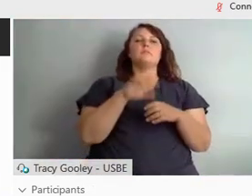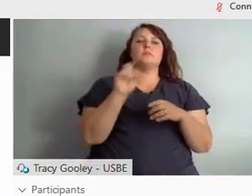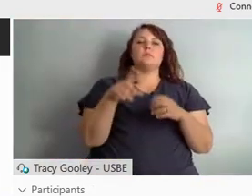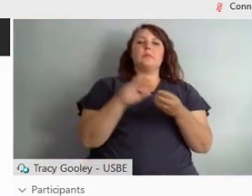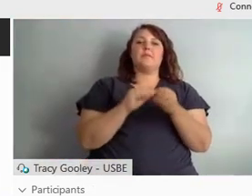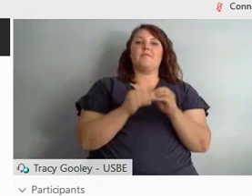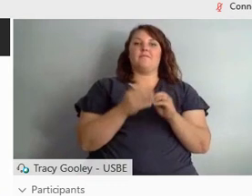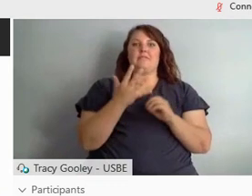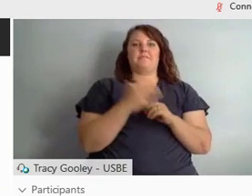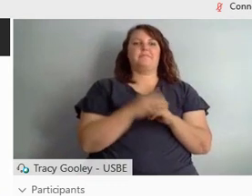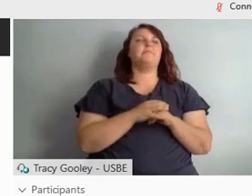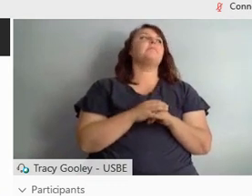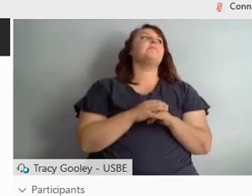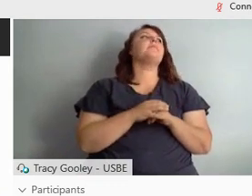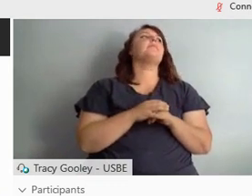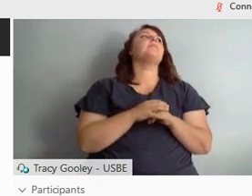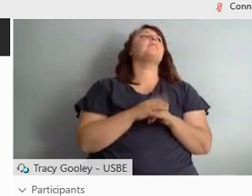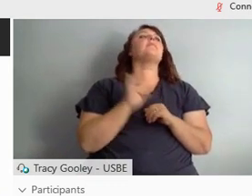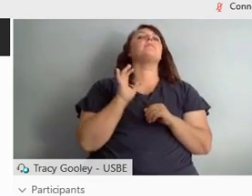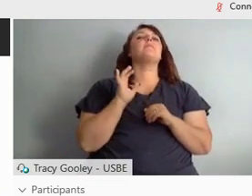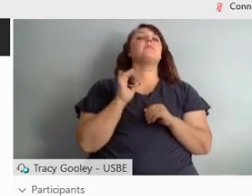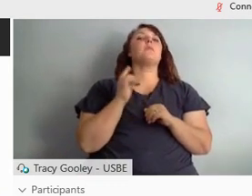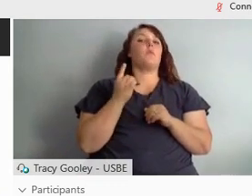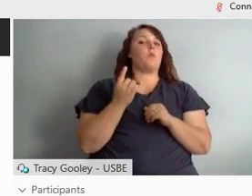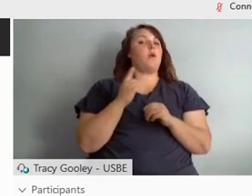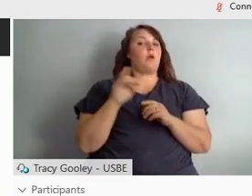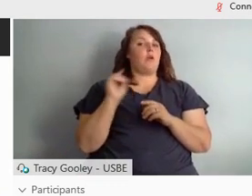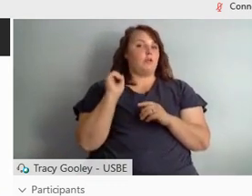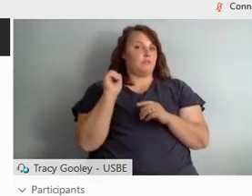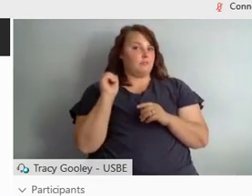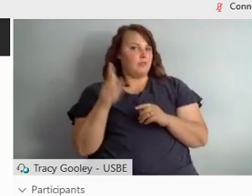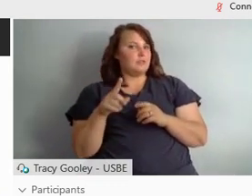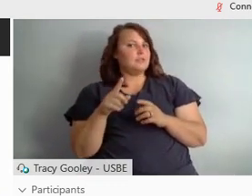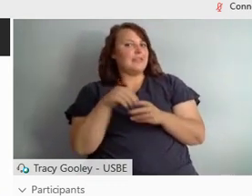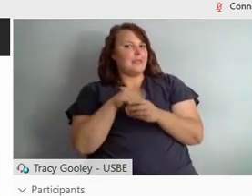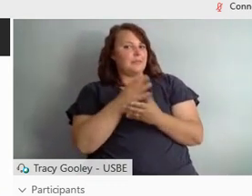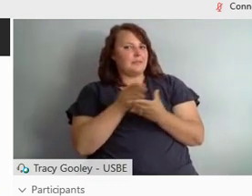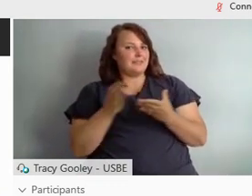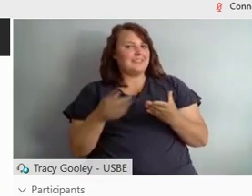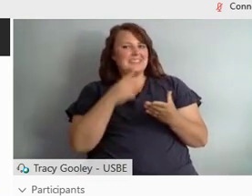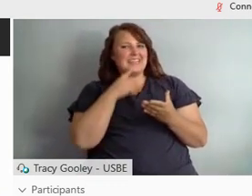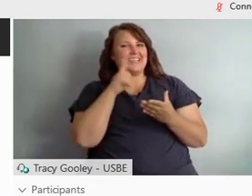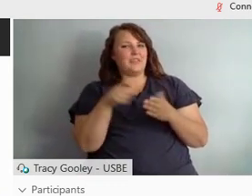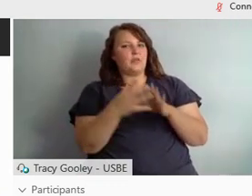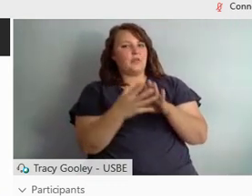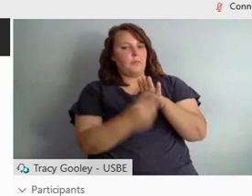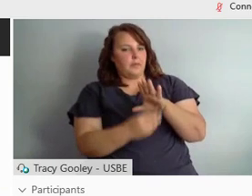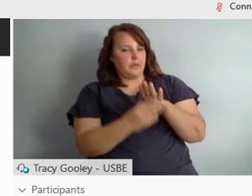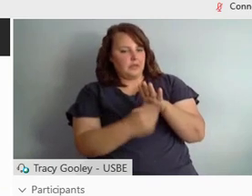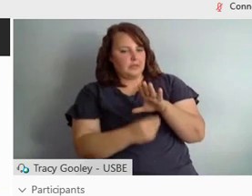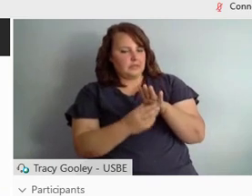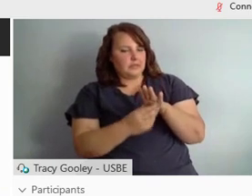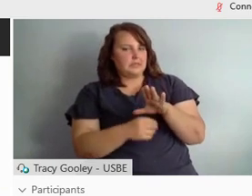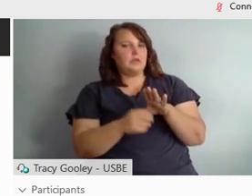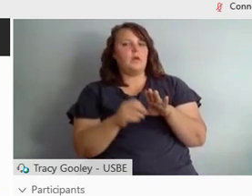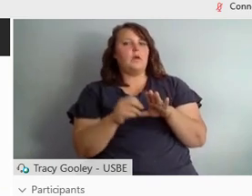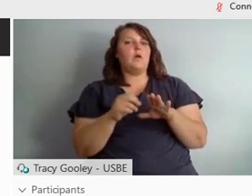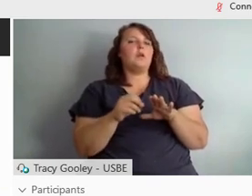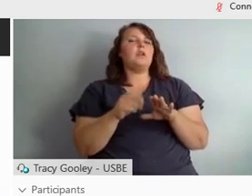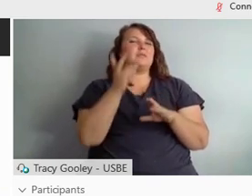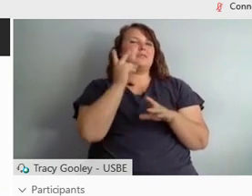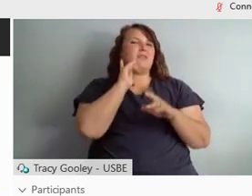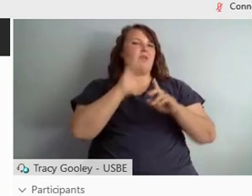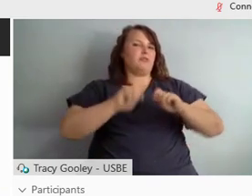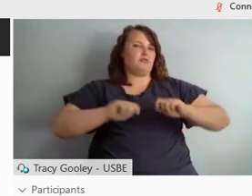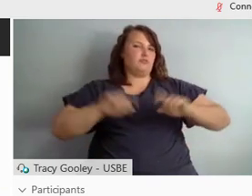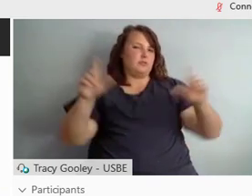the one question where in the materials we said you would need either copies of the material, which you see right here on the